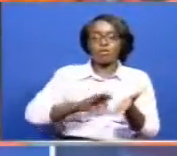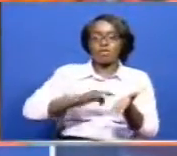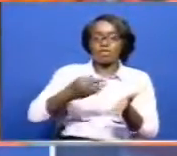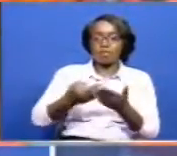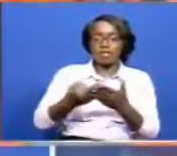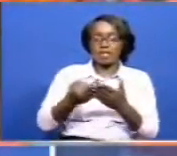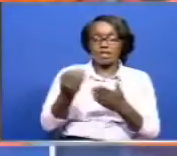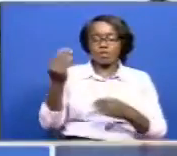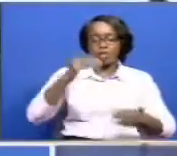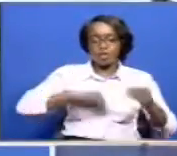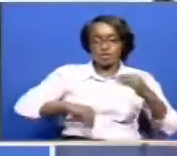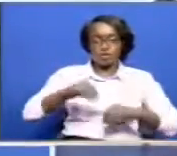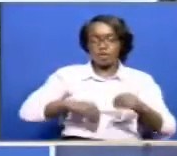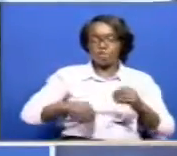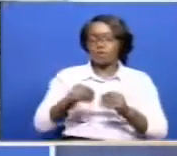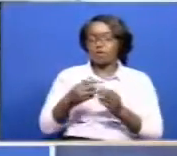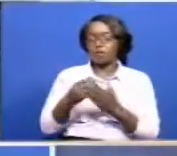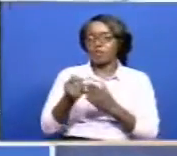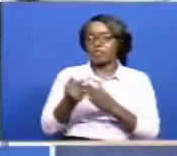public.